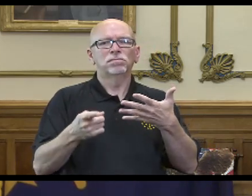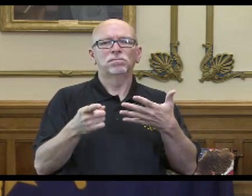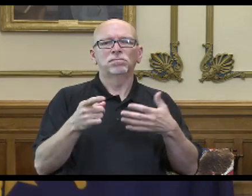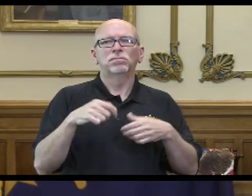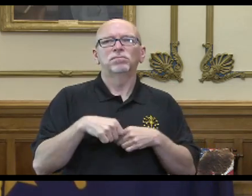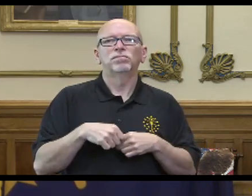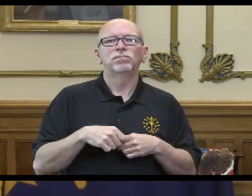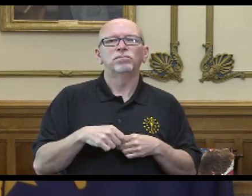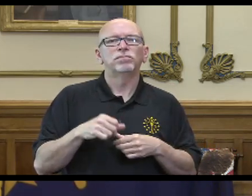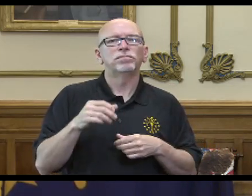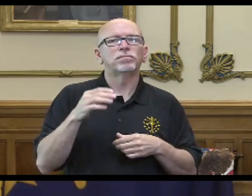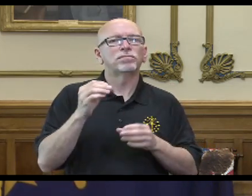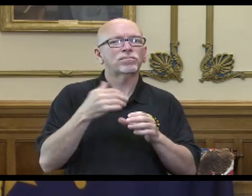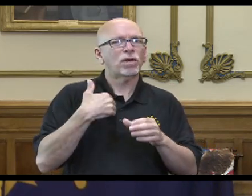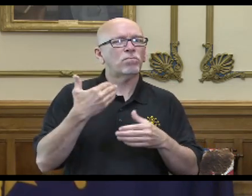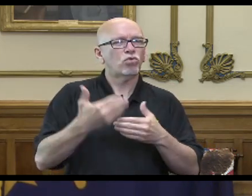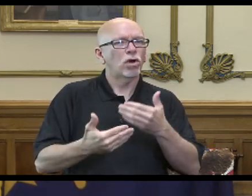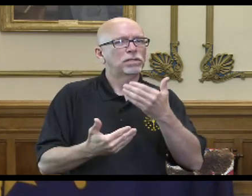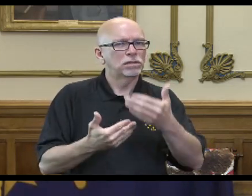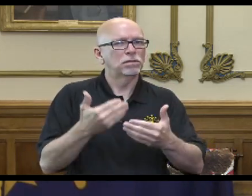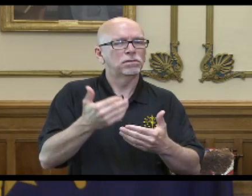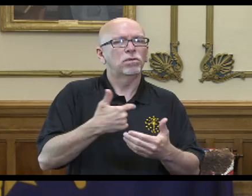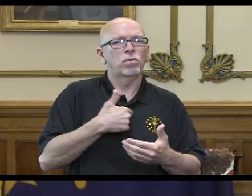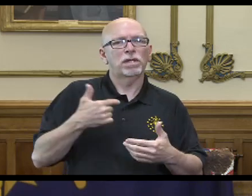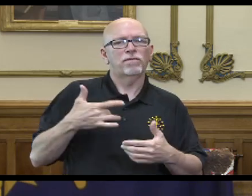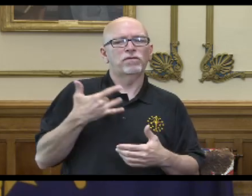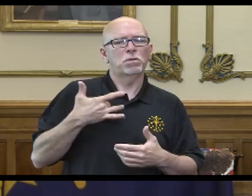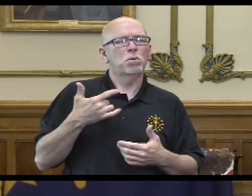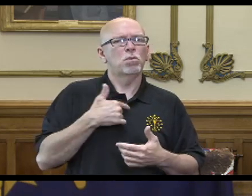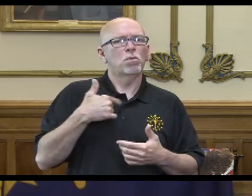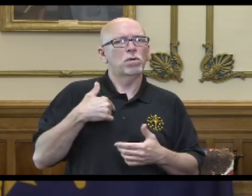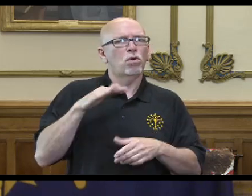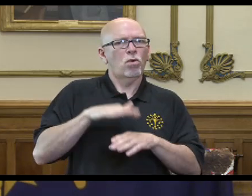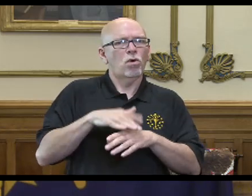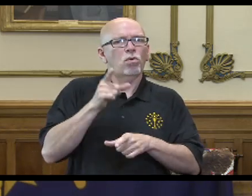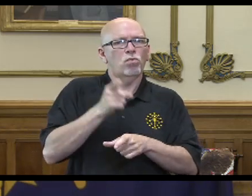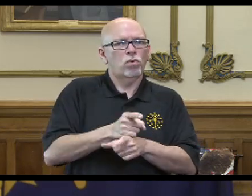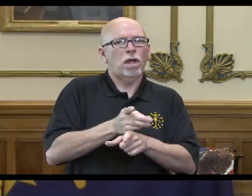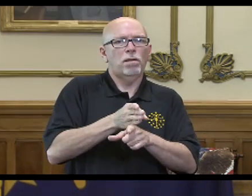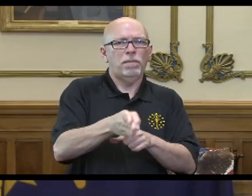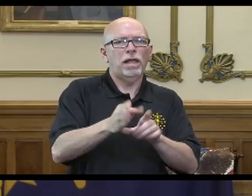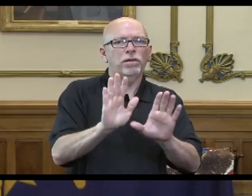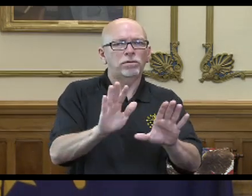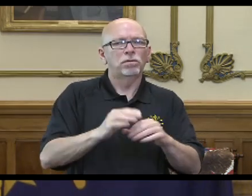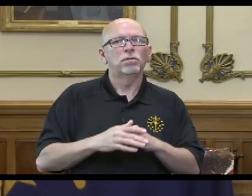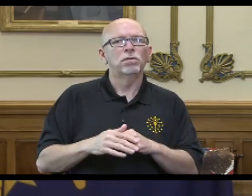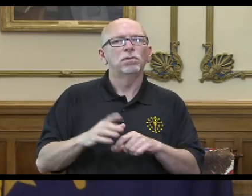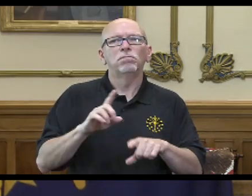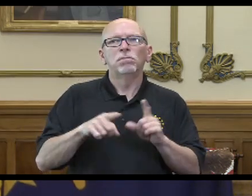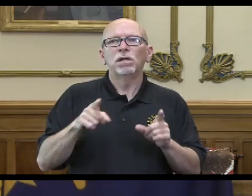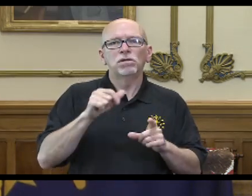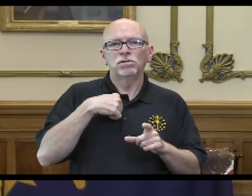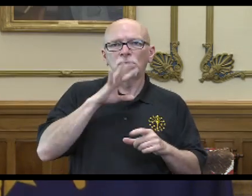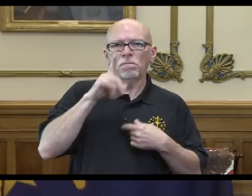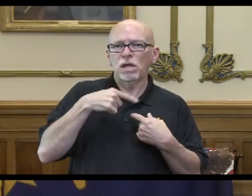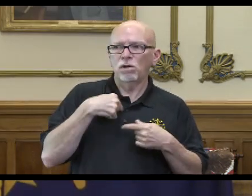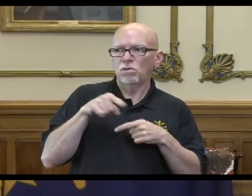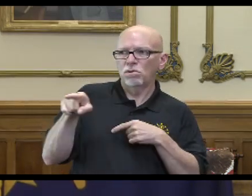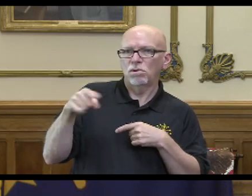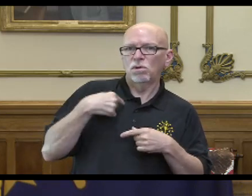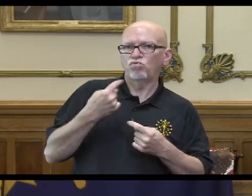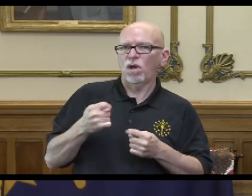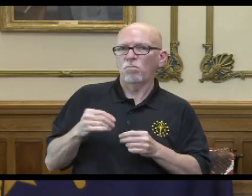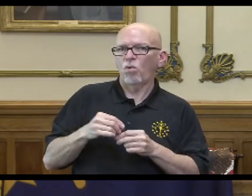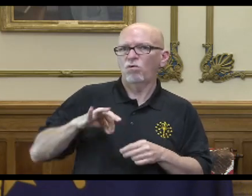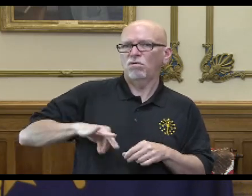manner and process. And so we think we're on the right course, but this is not about trying to make more